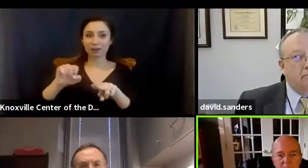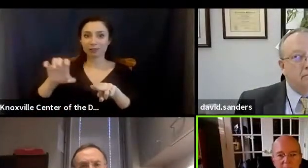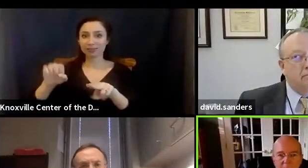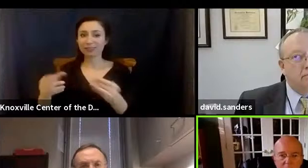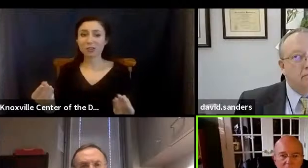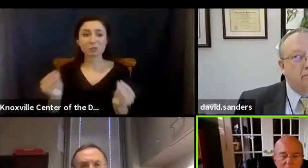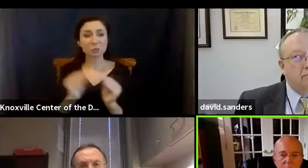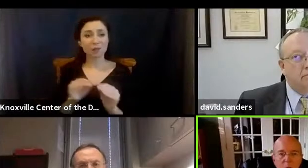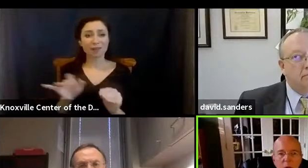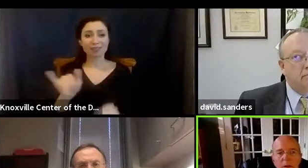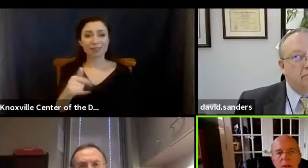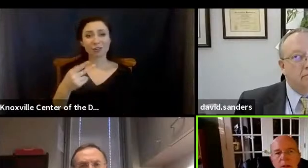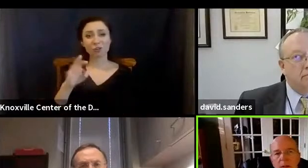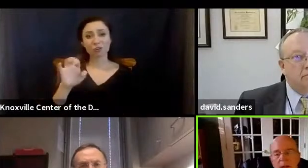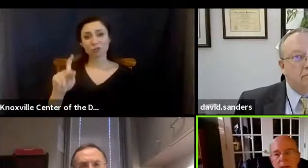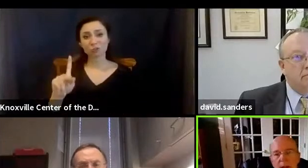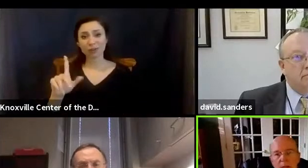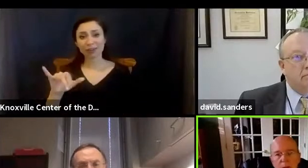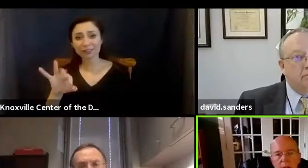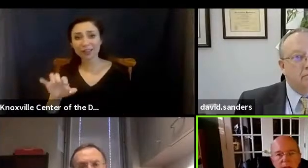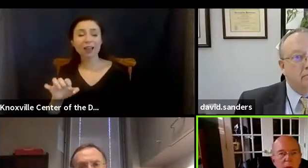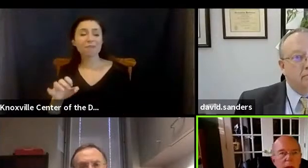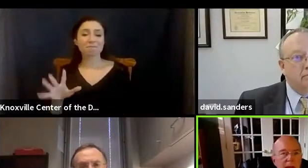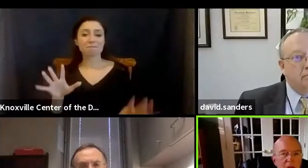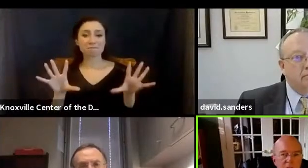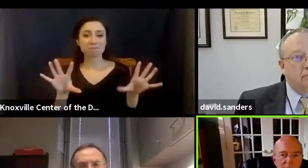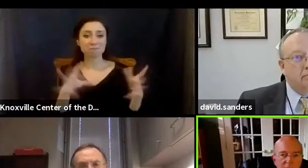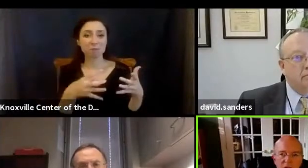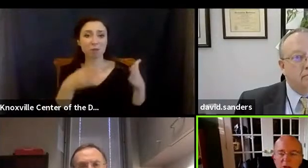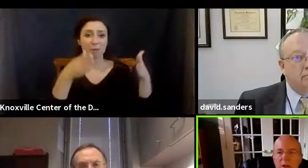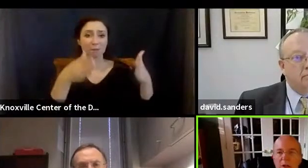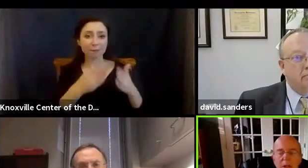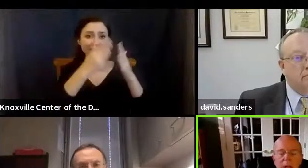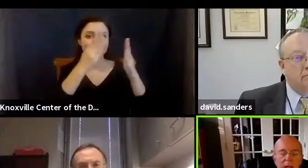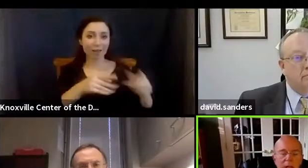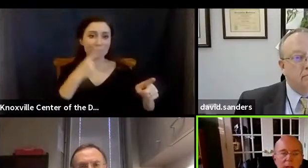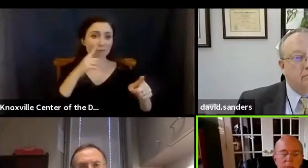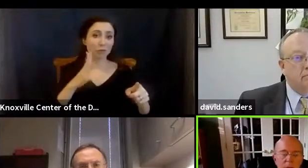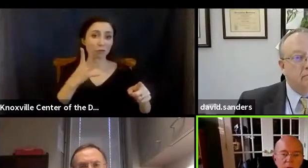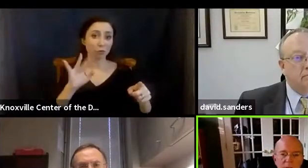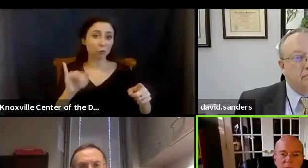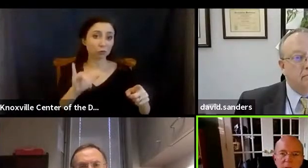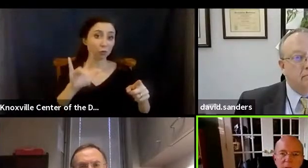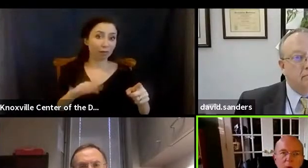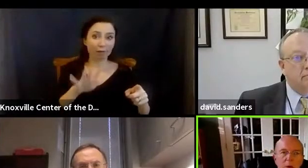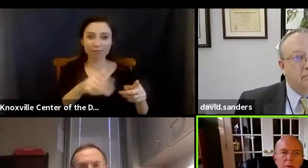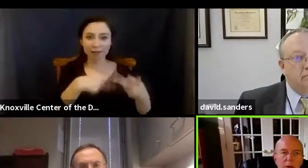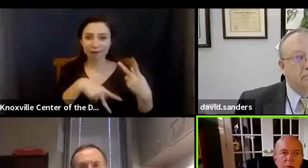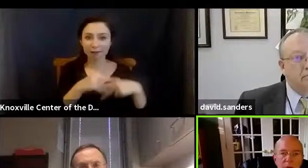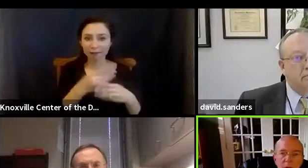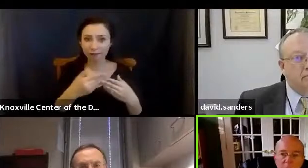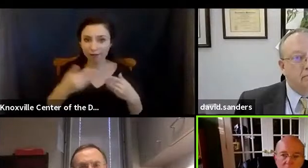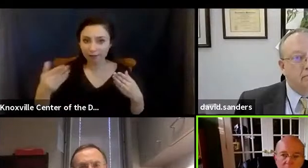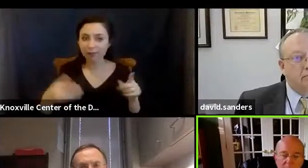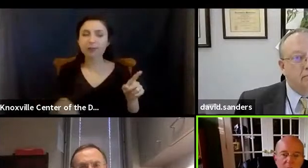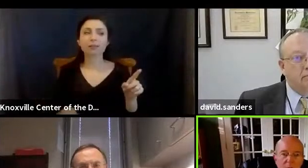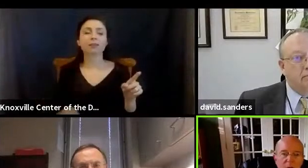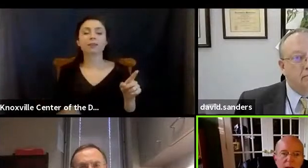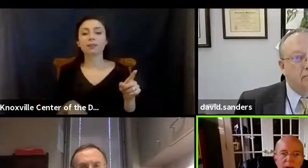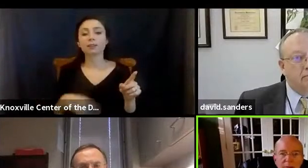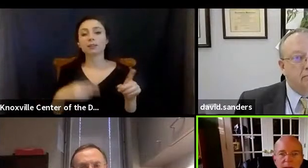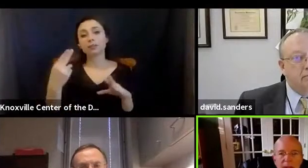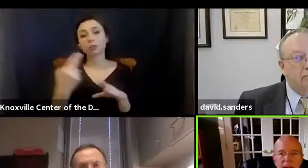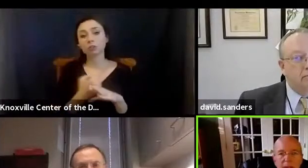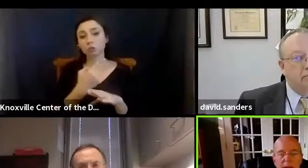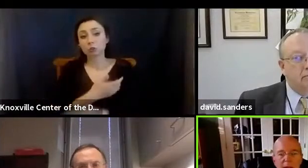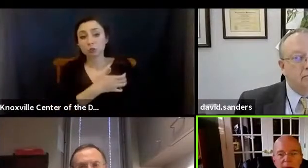at somebody's house in the fort, that sort of thing. So education, using the power of the university is going to